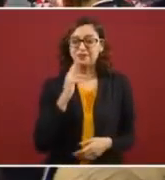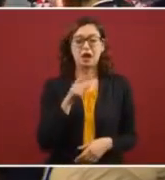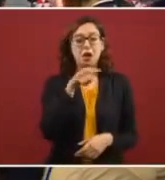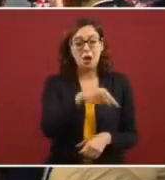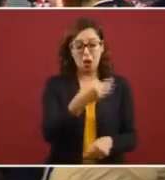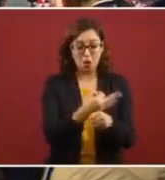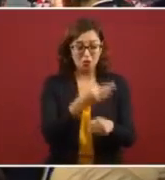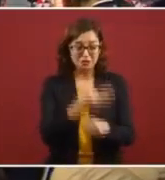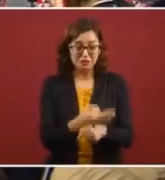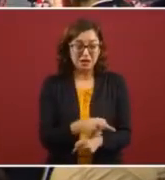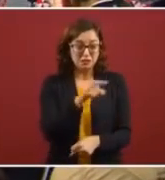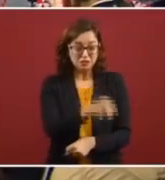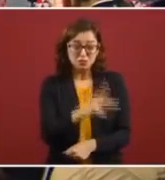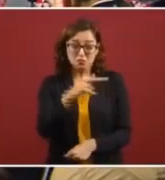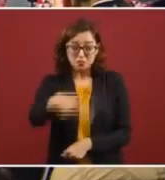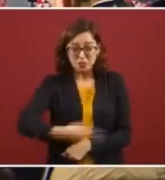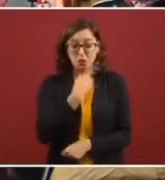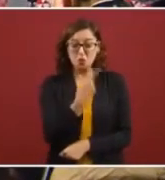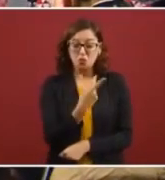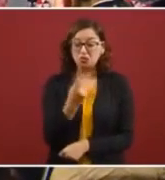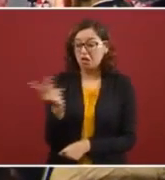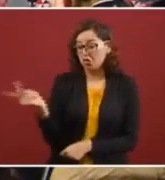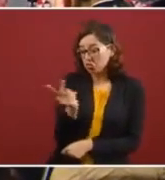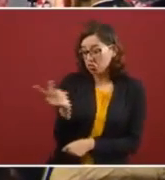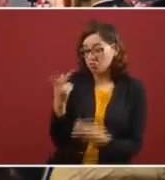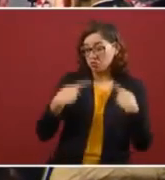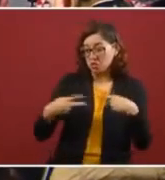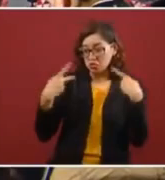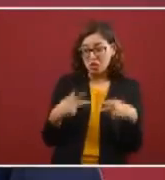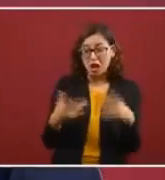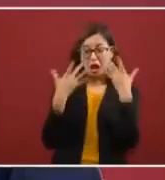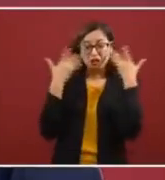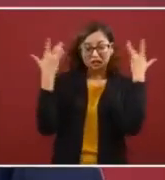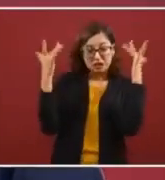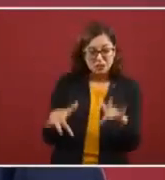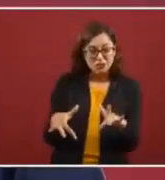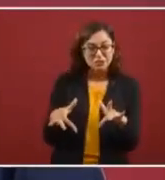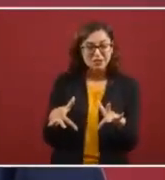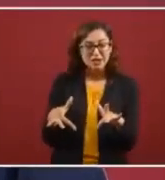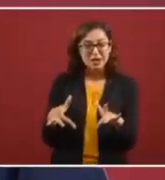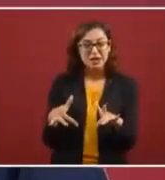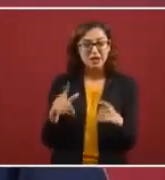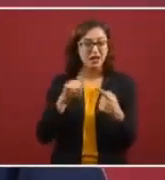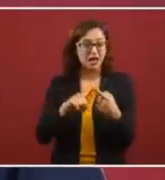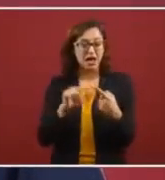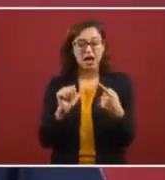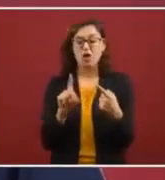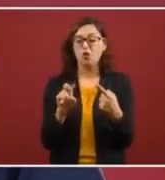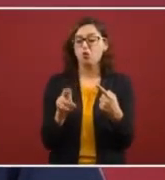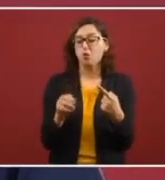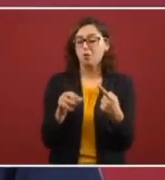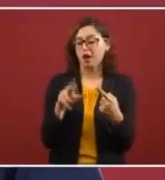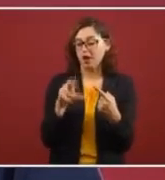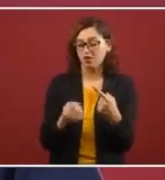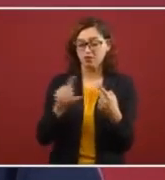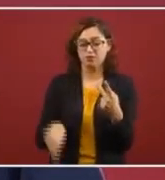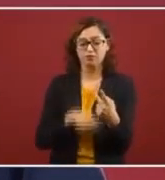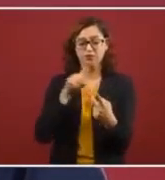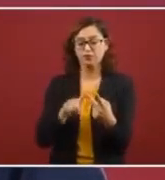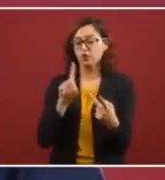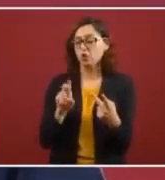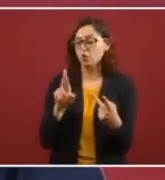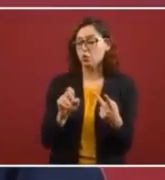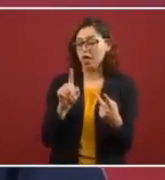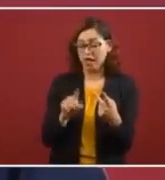you wouldn't be talking about perhaps someone turning in their resignation